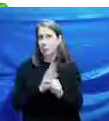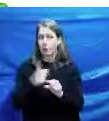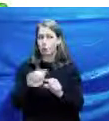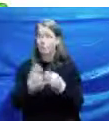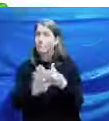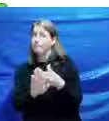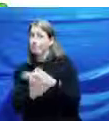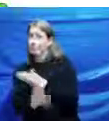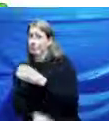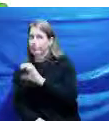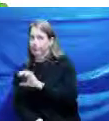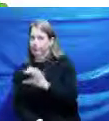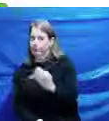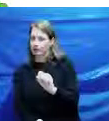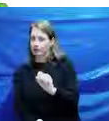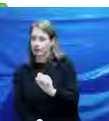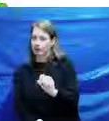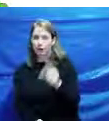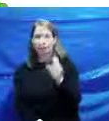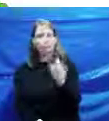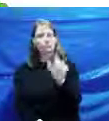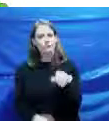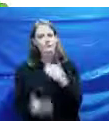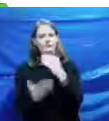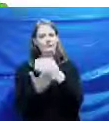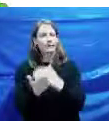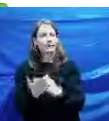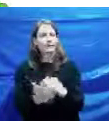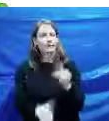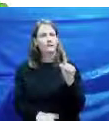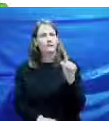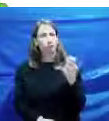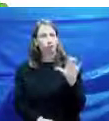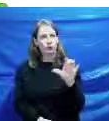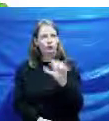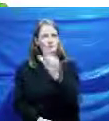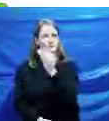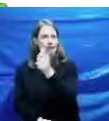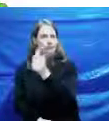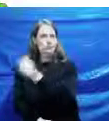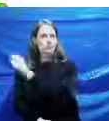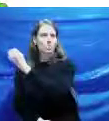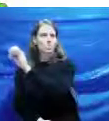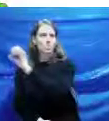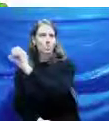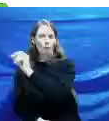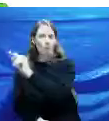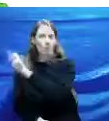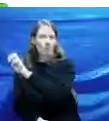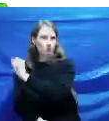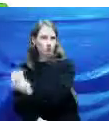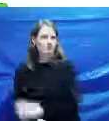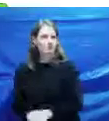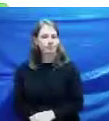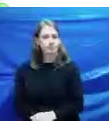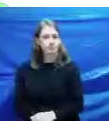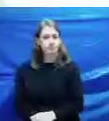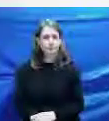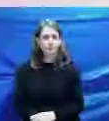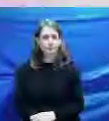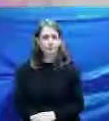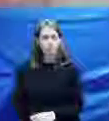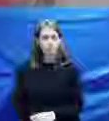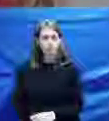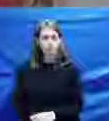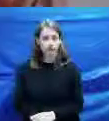you have to list hundreds, tens, and ones, and you get all of these numbers, and the kids, hundreds, tens, ones. Now, you don't really have to get, I mean, do